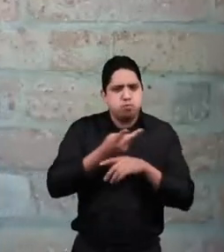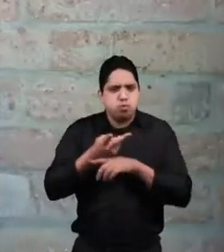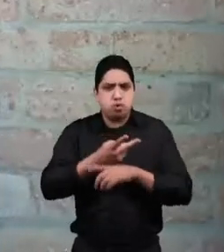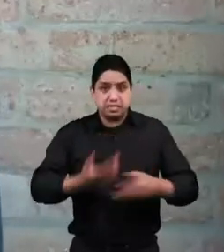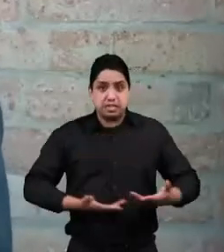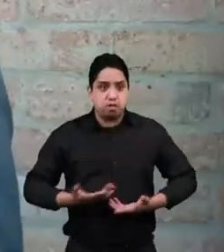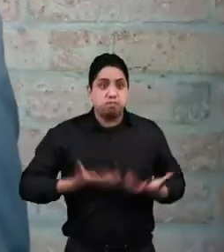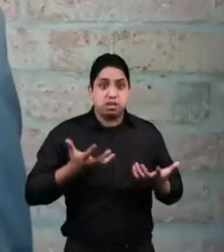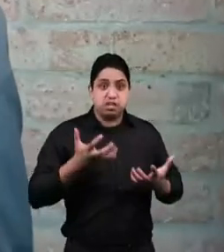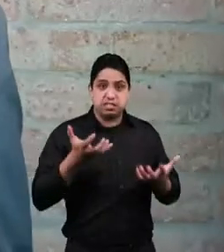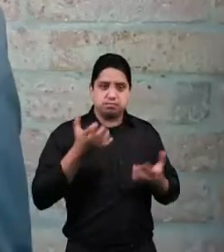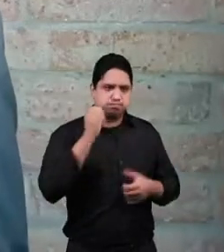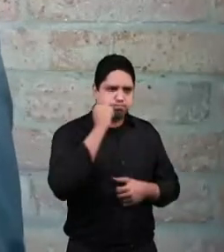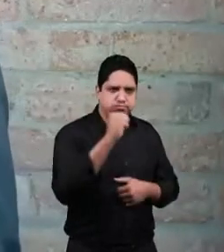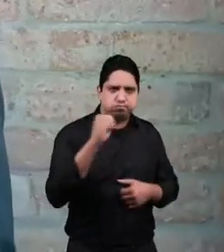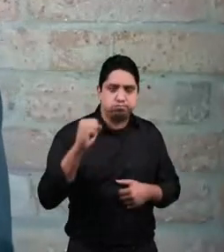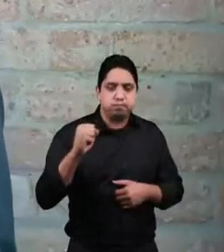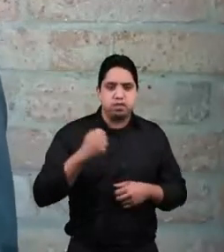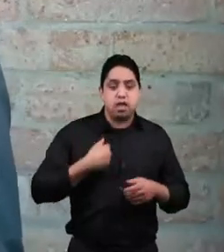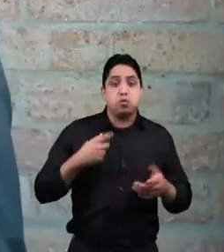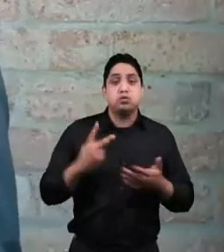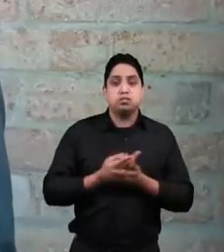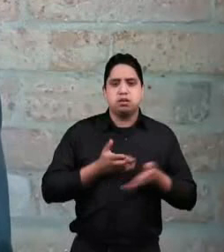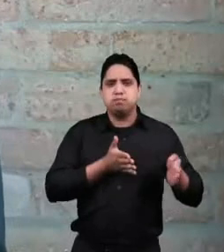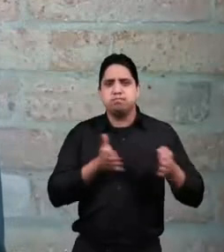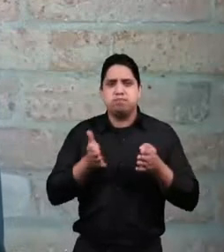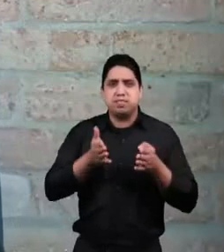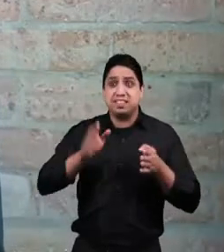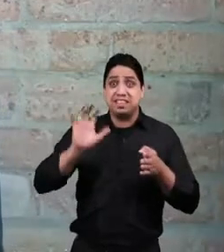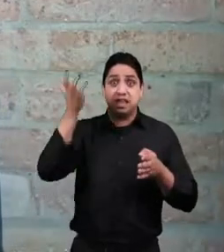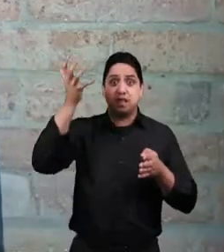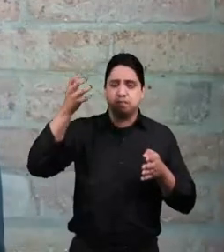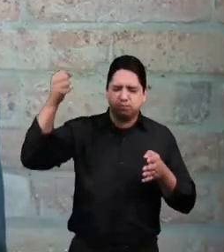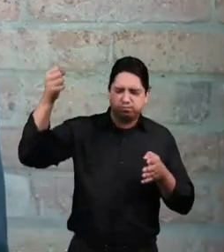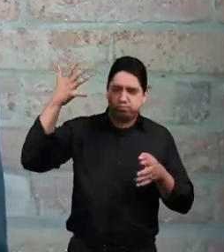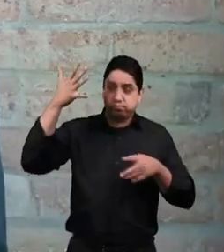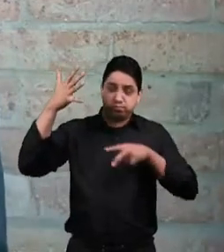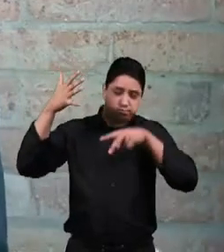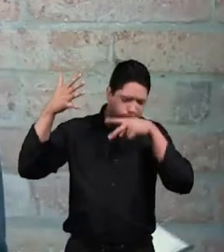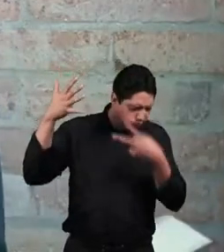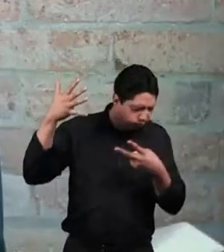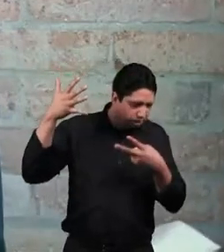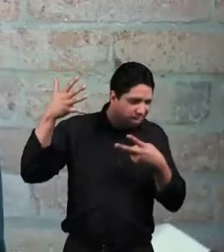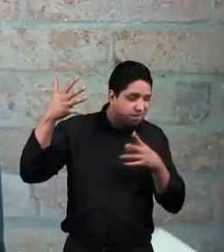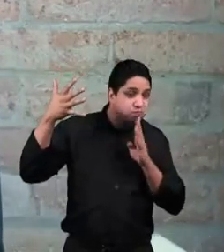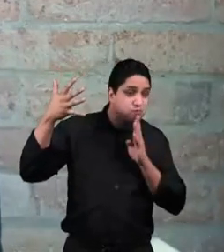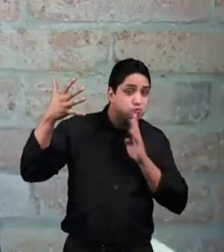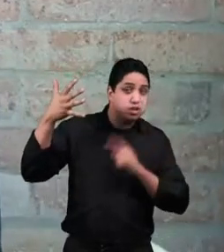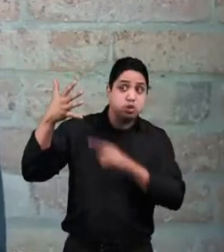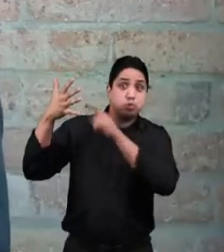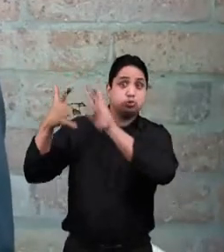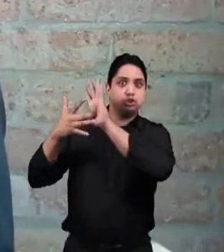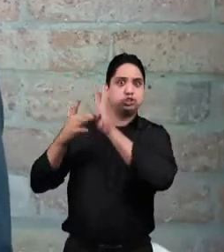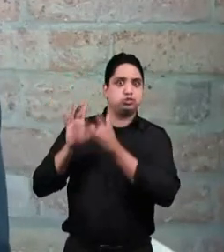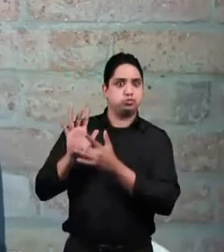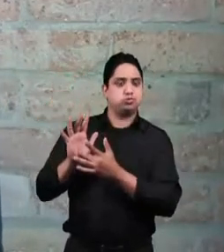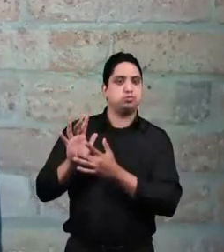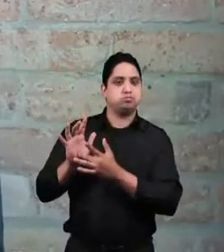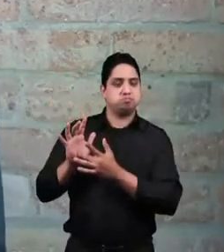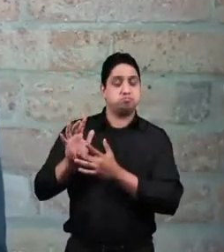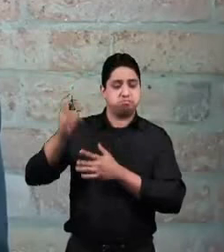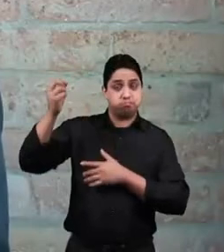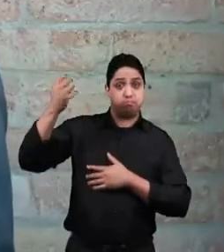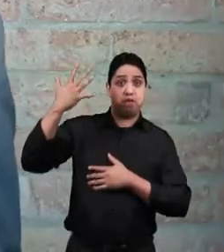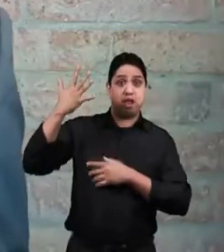through the path of Damascus to persecute the Jews, the Lord showed himself upon